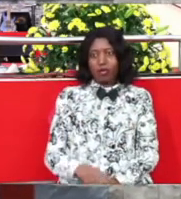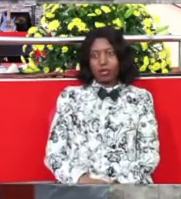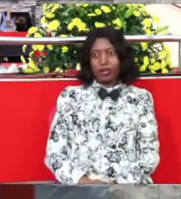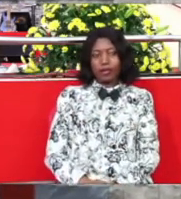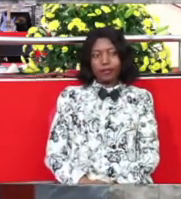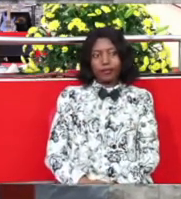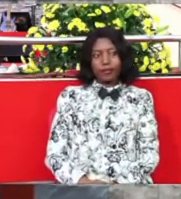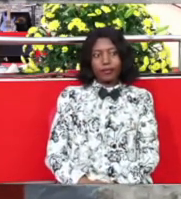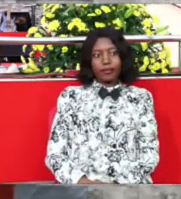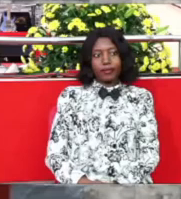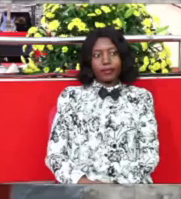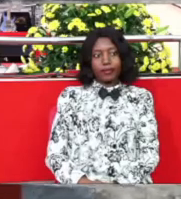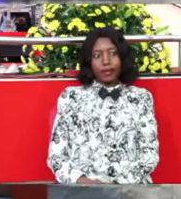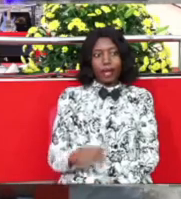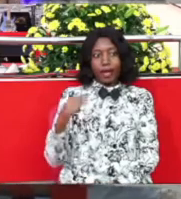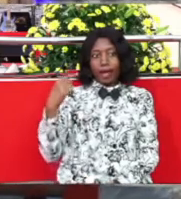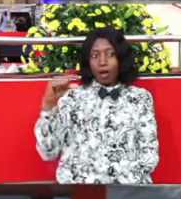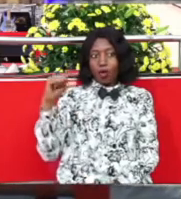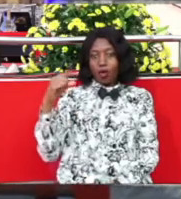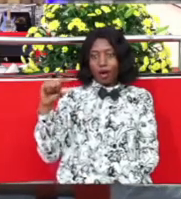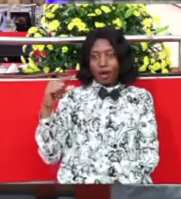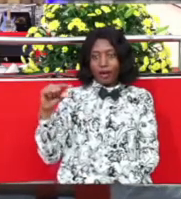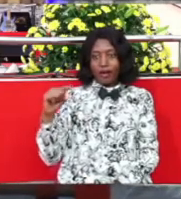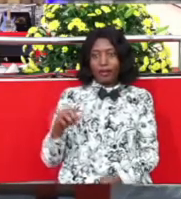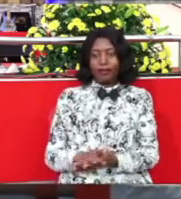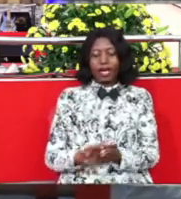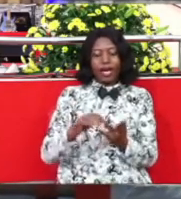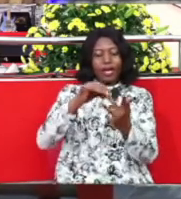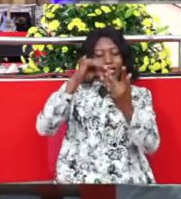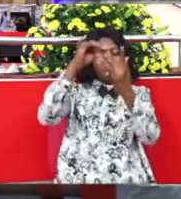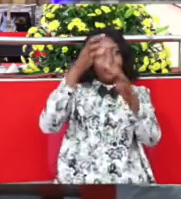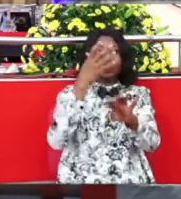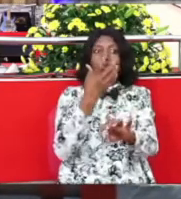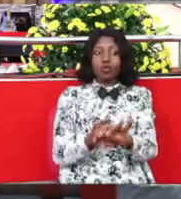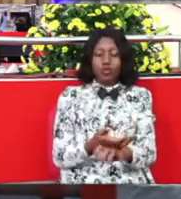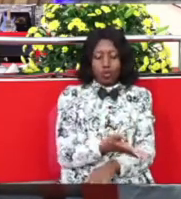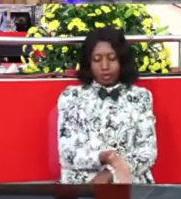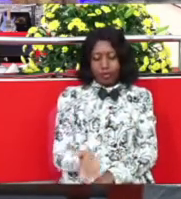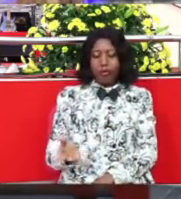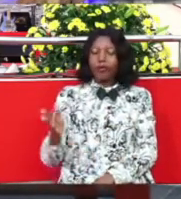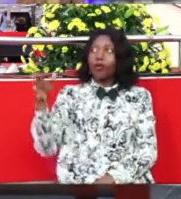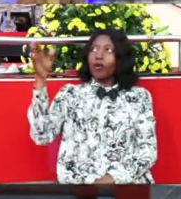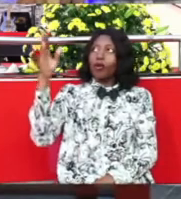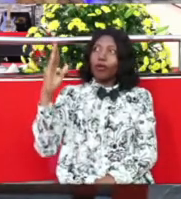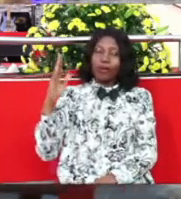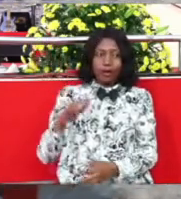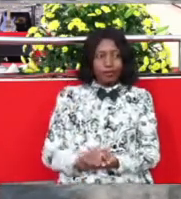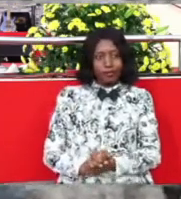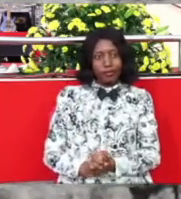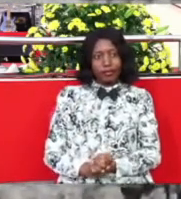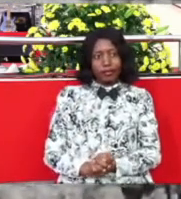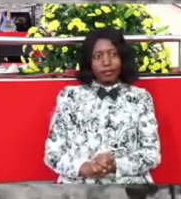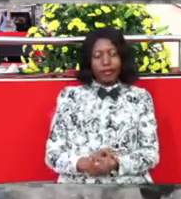in the hands of God. Tunakuwa mawe ambayo ni ya umuhimu katika mbele za Mungu. A precious person